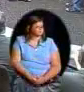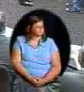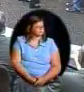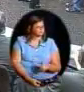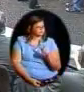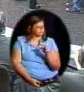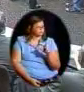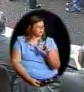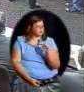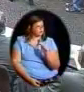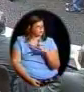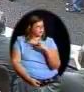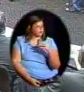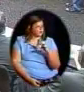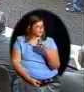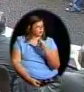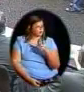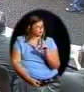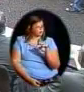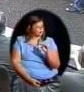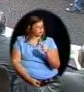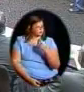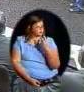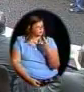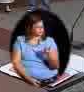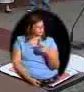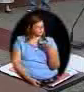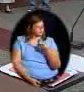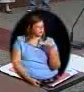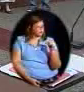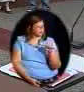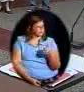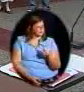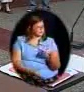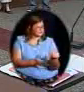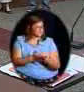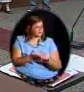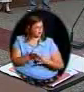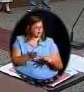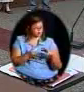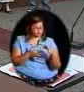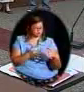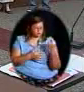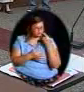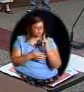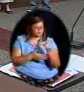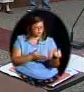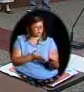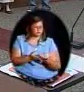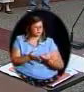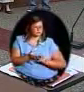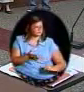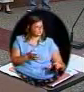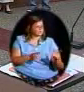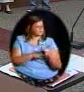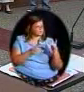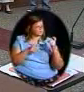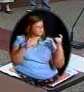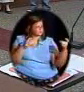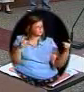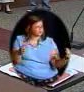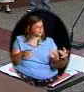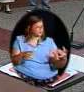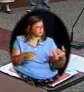Laura and Chris are two of only 10 artists in the city selected for their designs to celebrate Olathe's